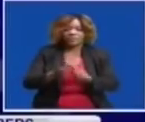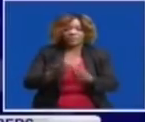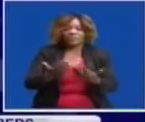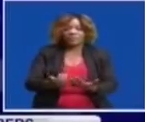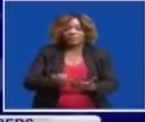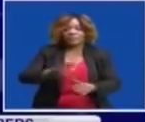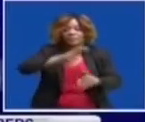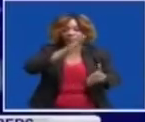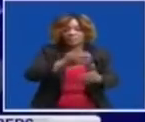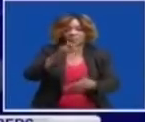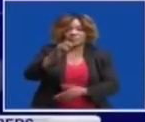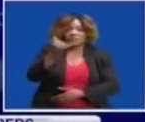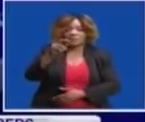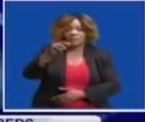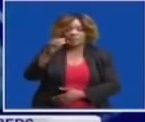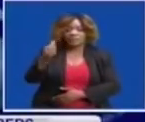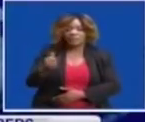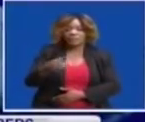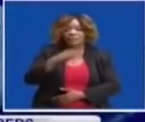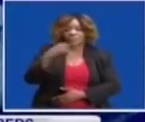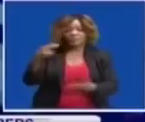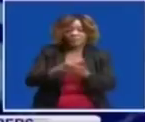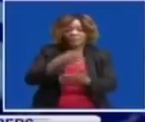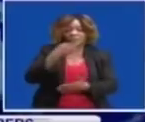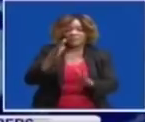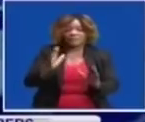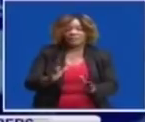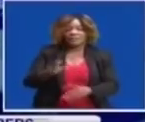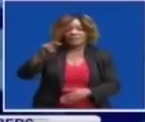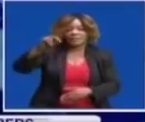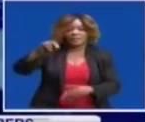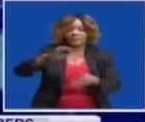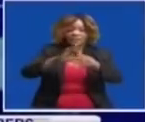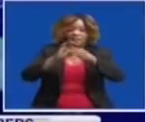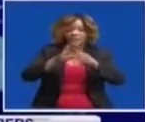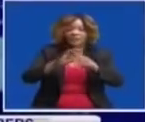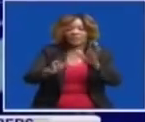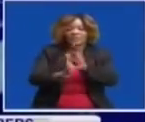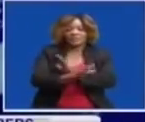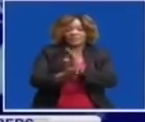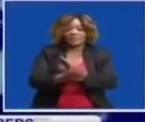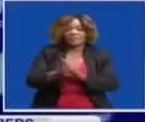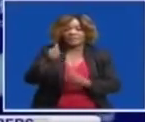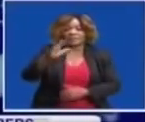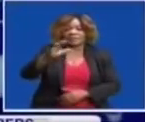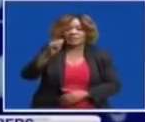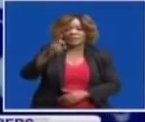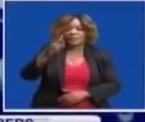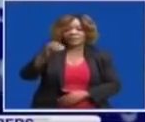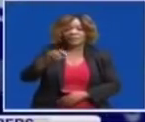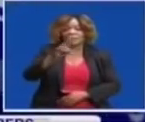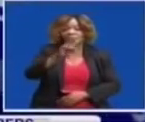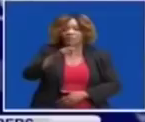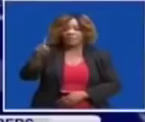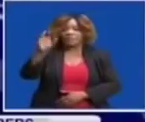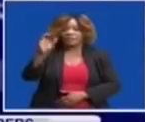Power Dynamos beat newcomers Maestro United Zambia Academy Football Club by 2-0